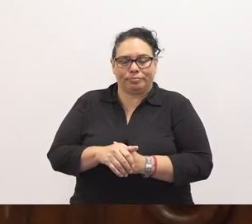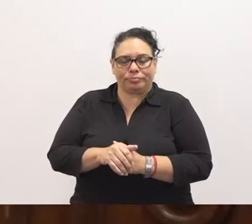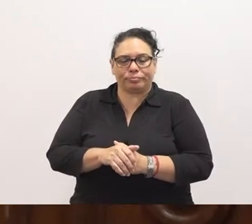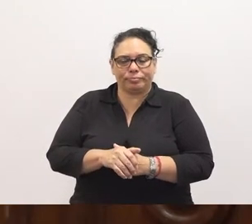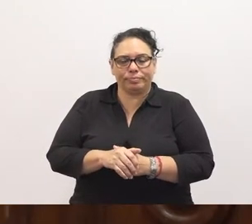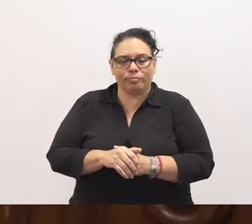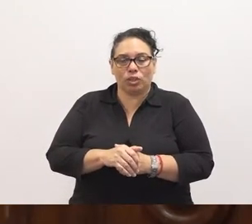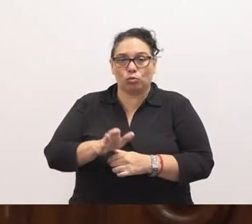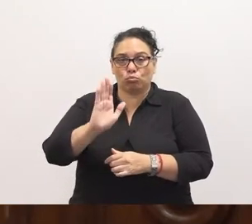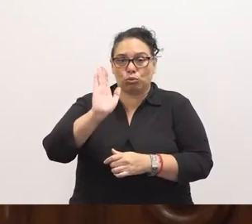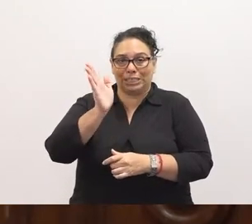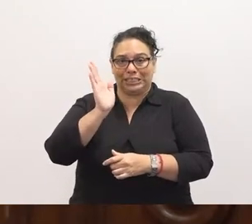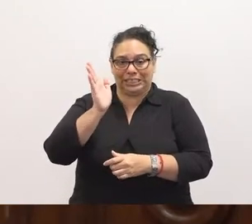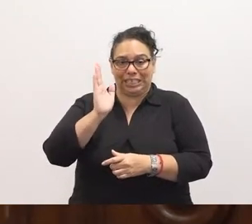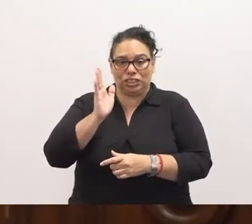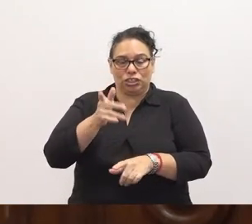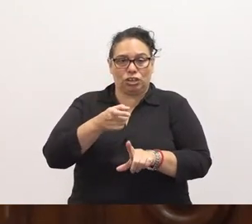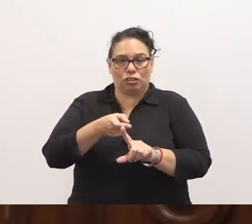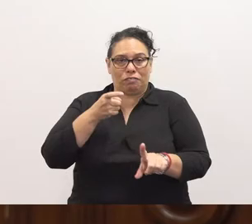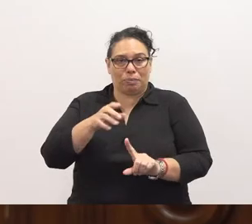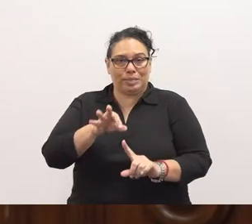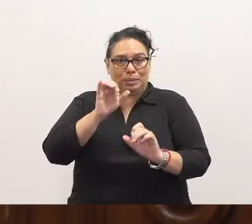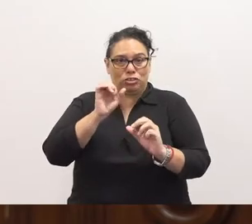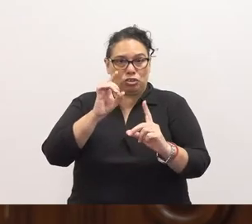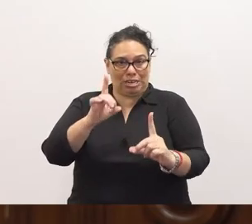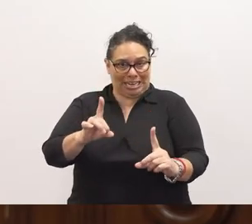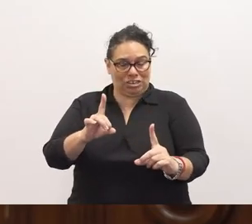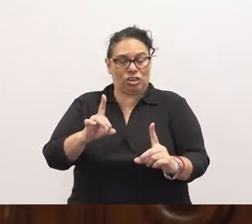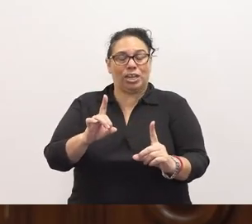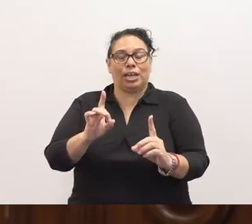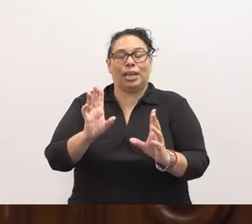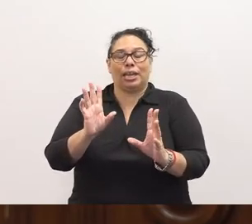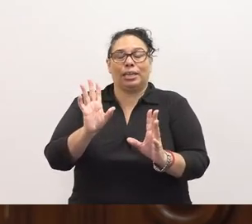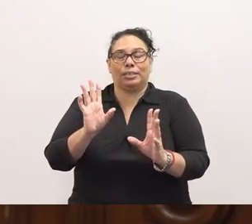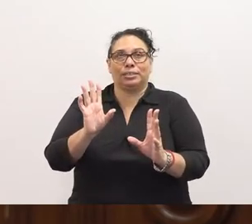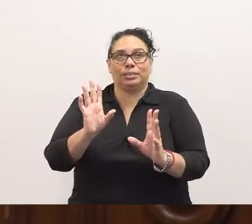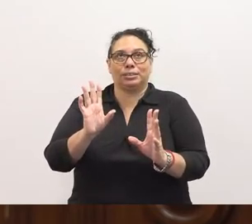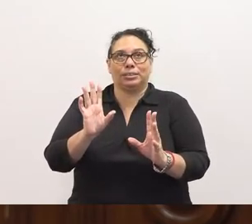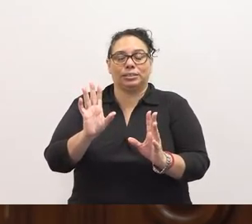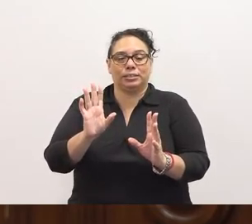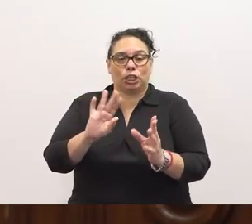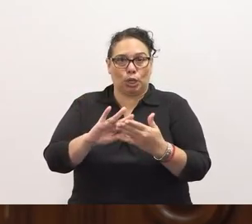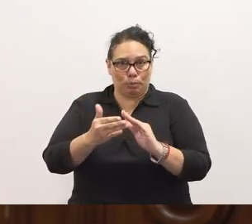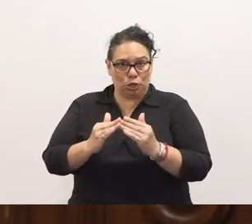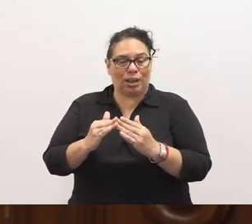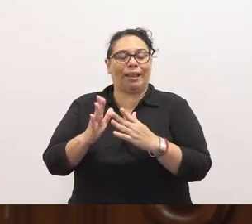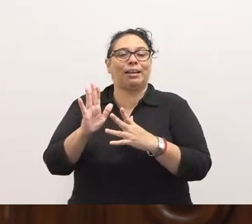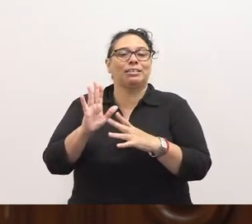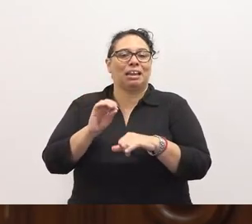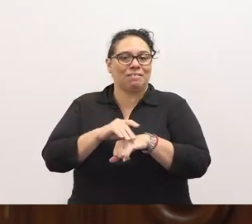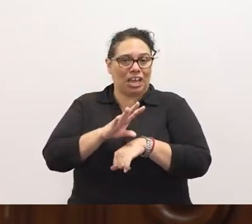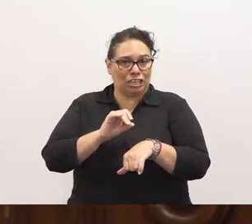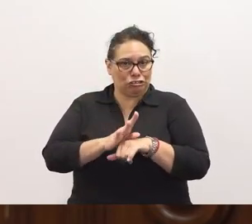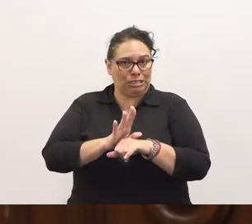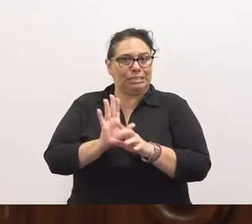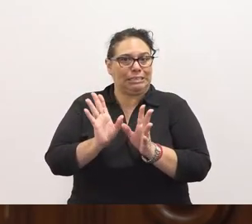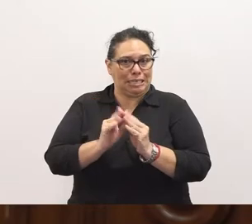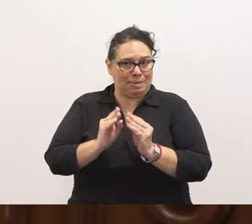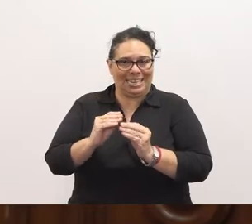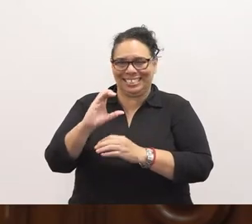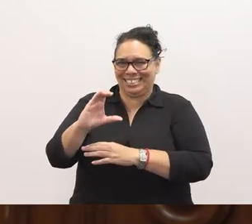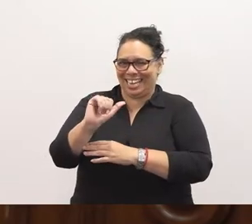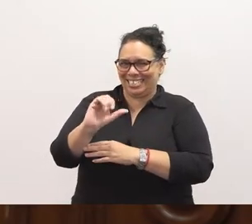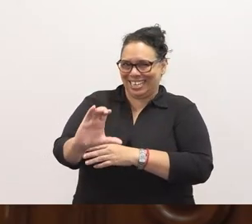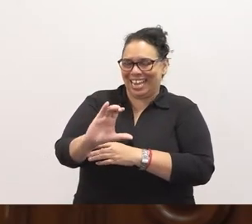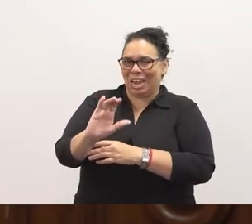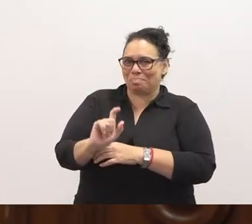a presentation from the Special Education Community Advisory Committee, or CAC, and I'm going to hand it over